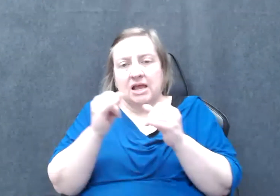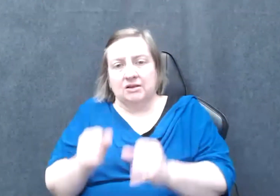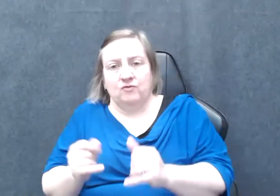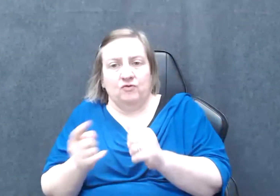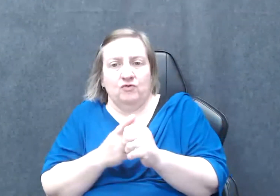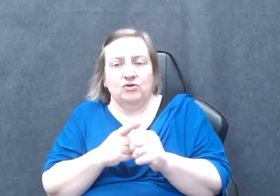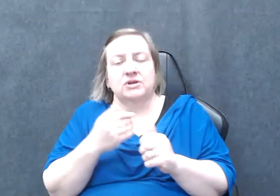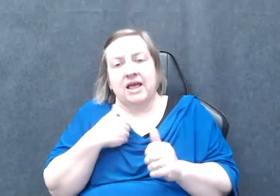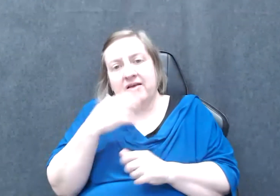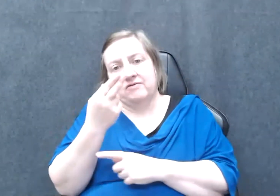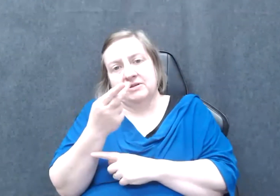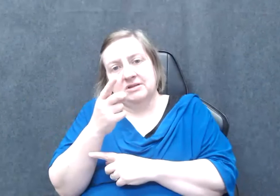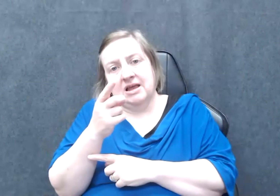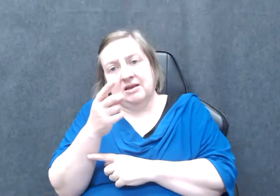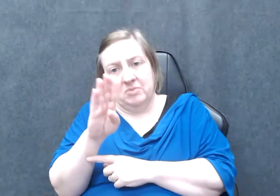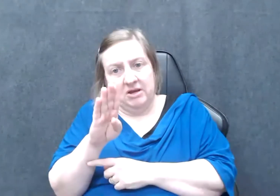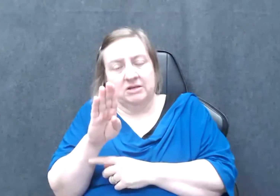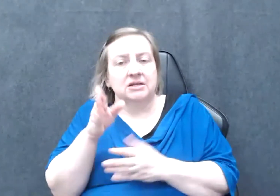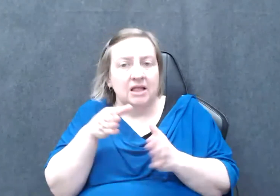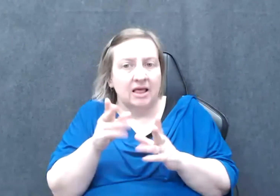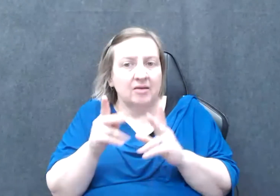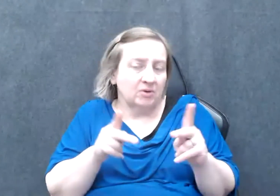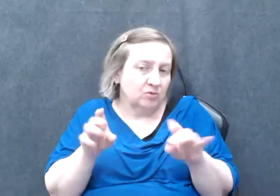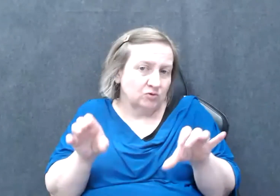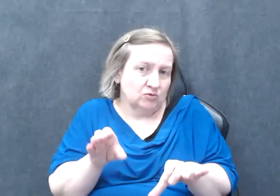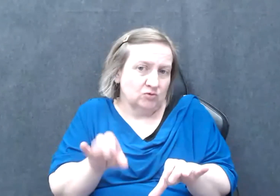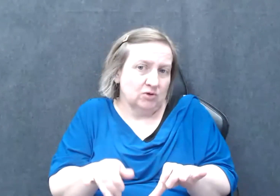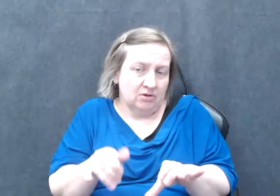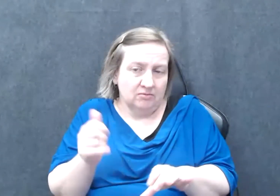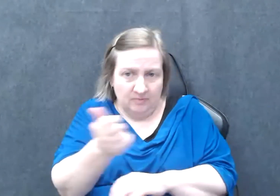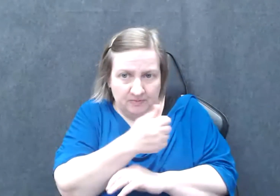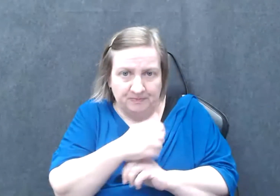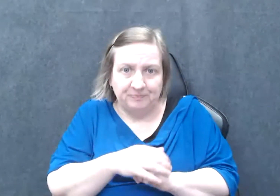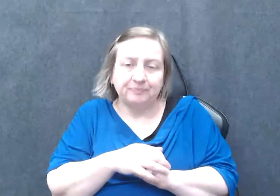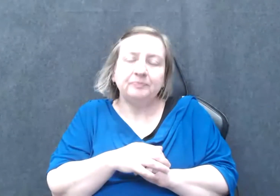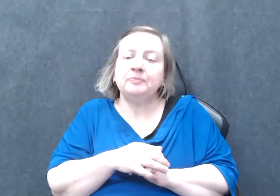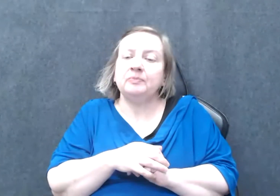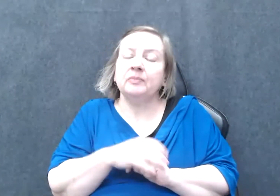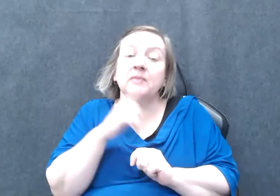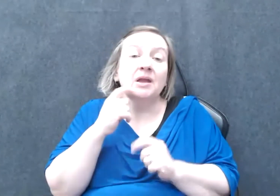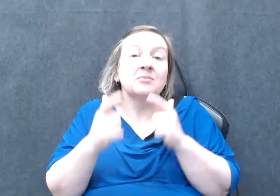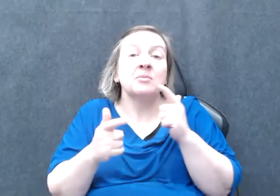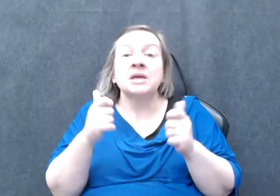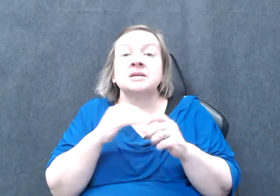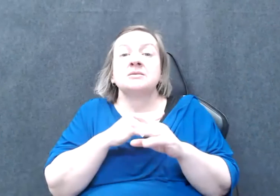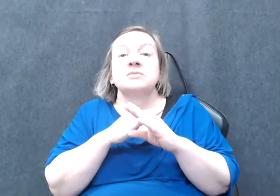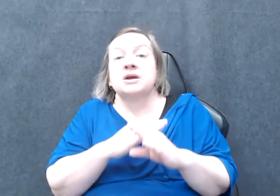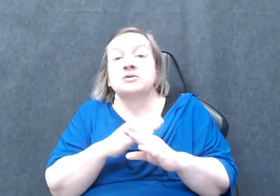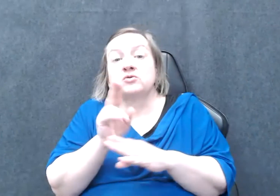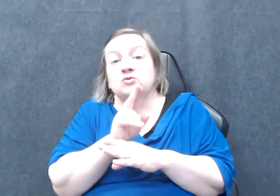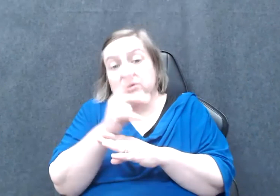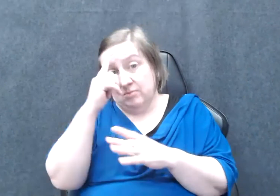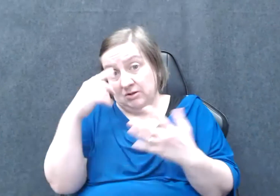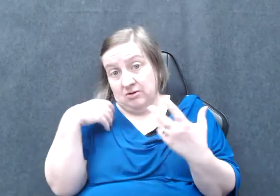that database that enables everyone to do so. Because one of the biggest barriers to using mental health